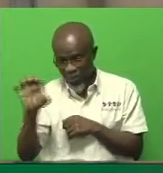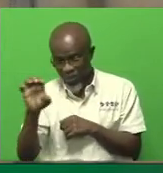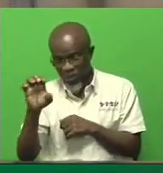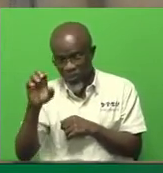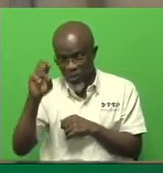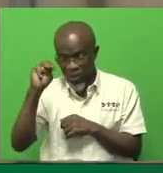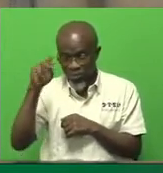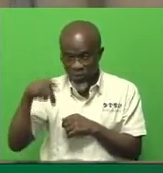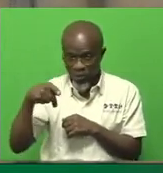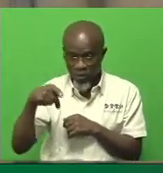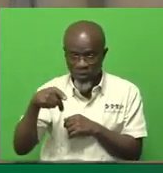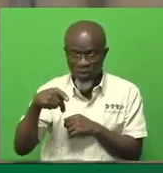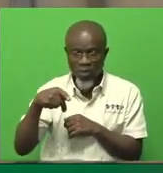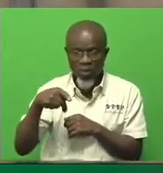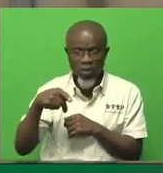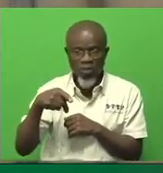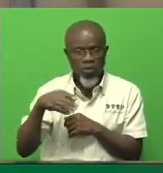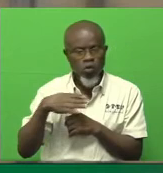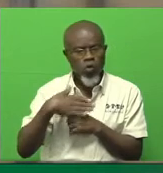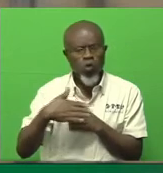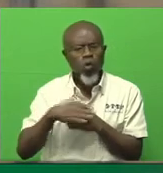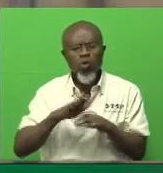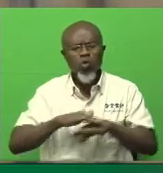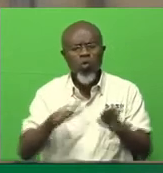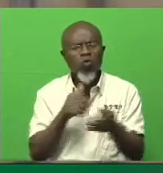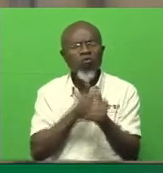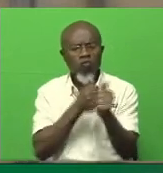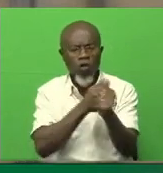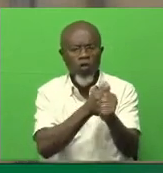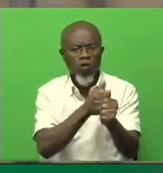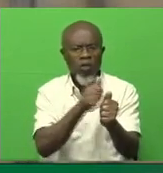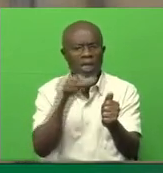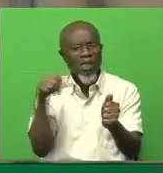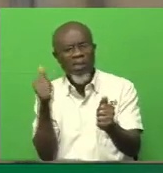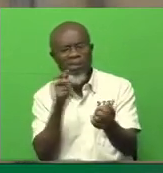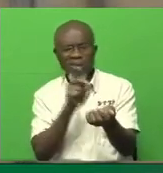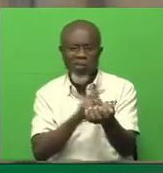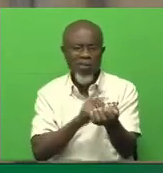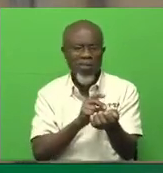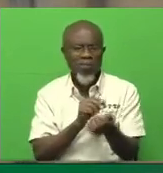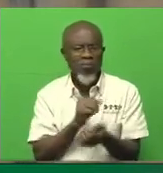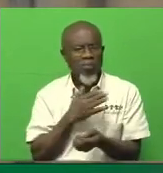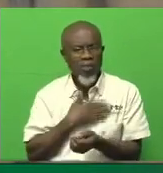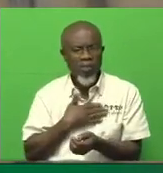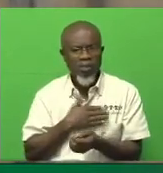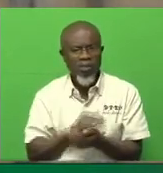Kearney is there's a life after politics you have to live with your conscience